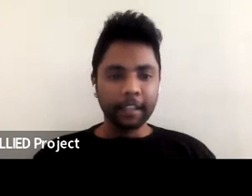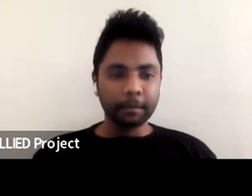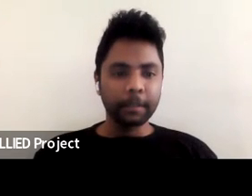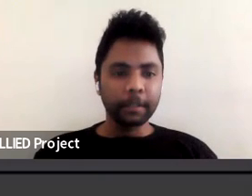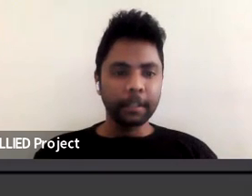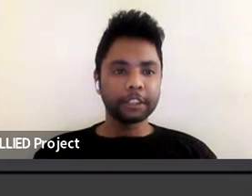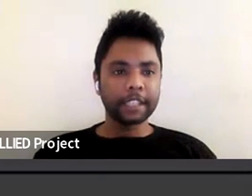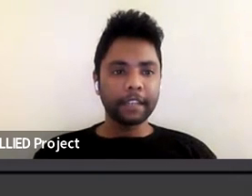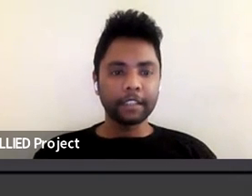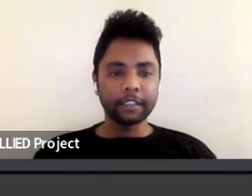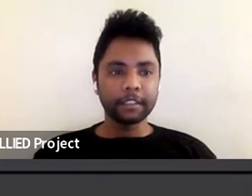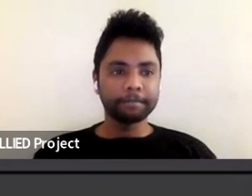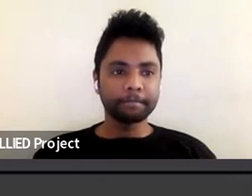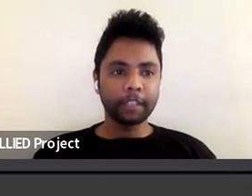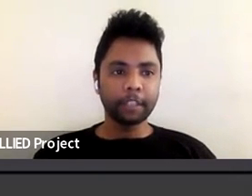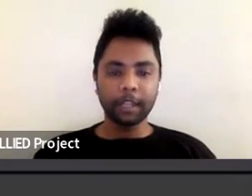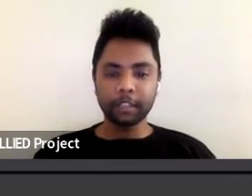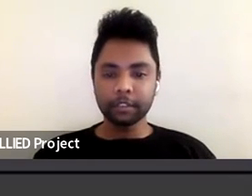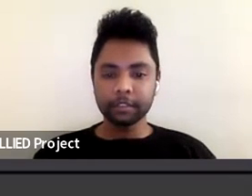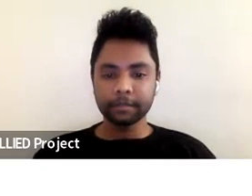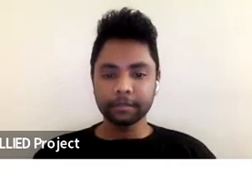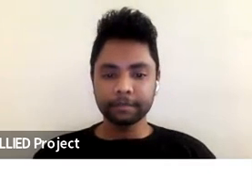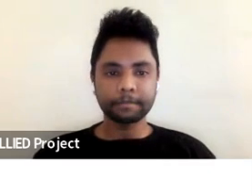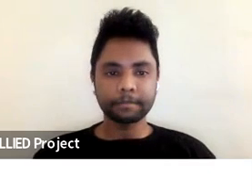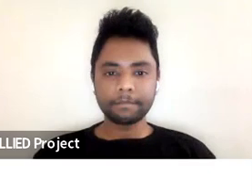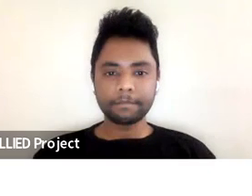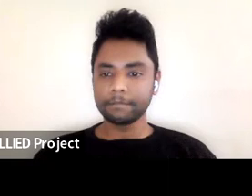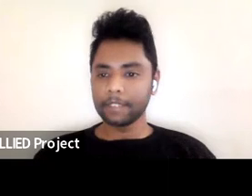this up. I'm just sharing the QR code.